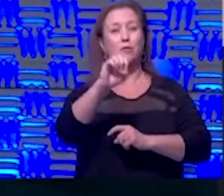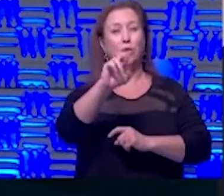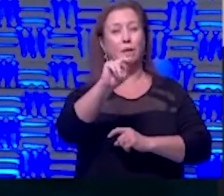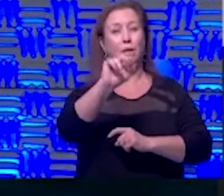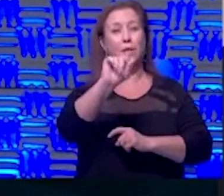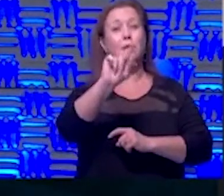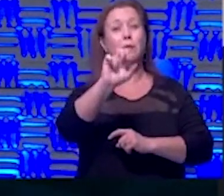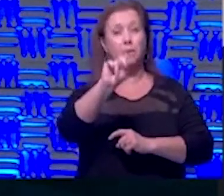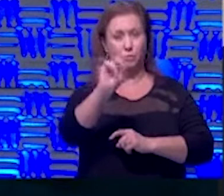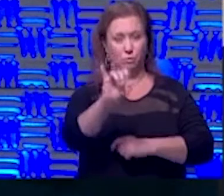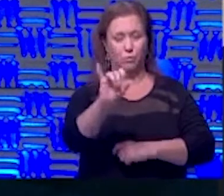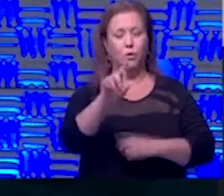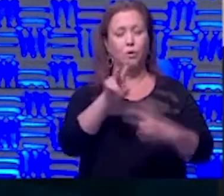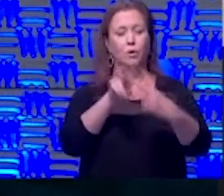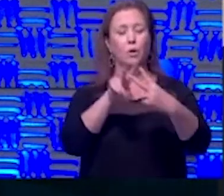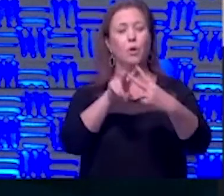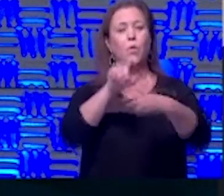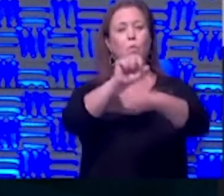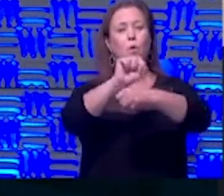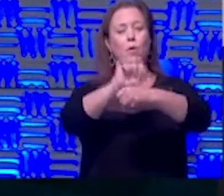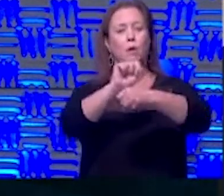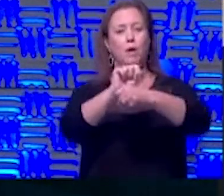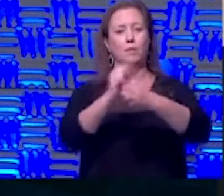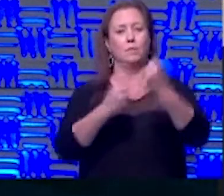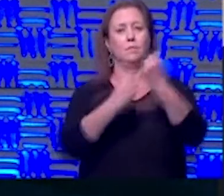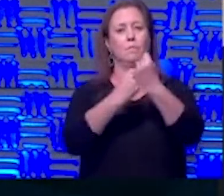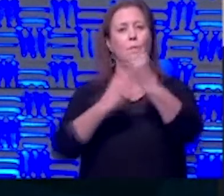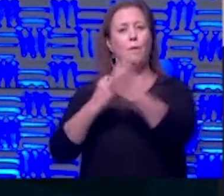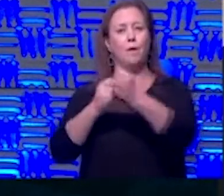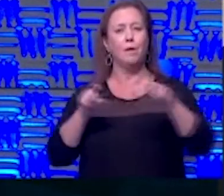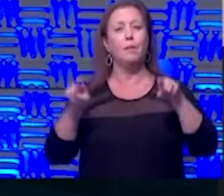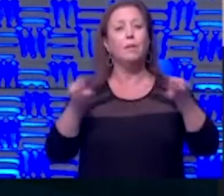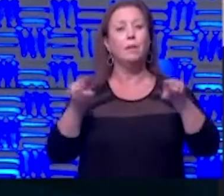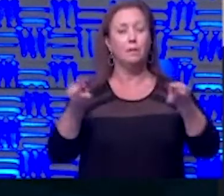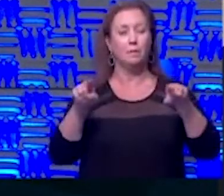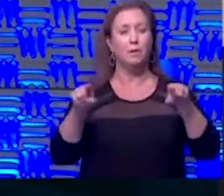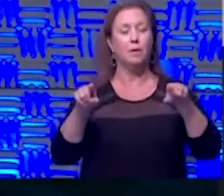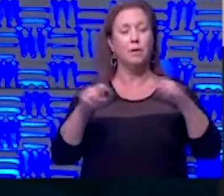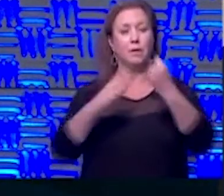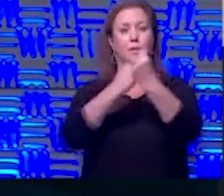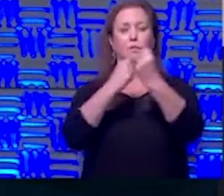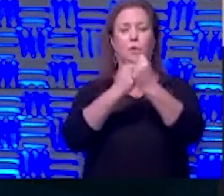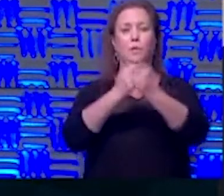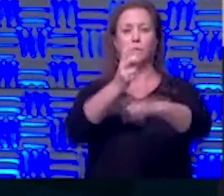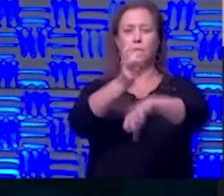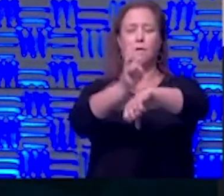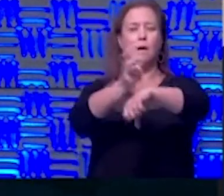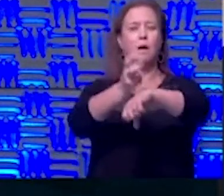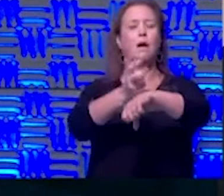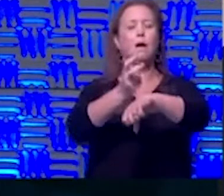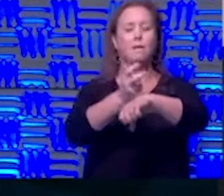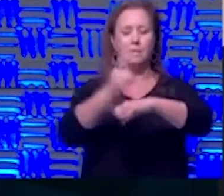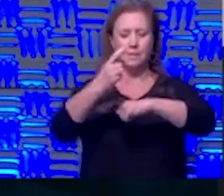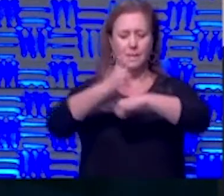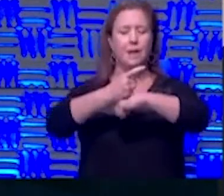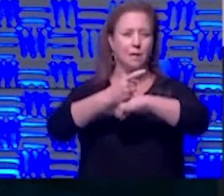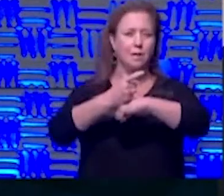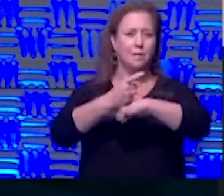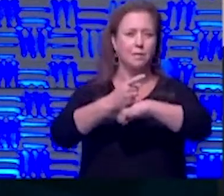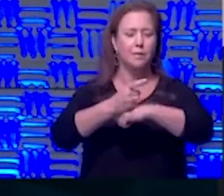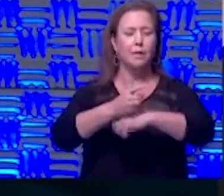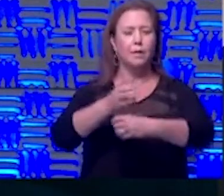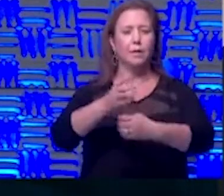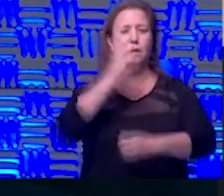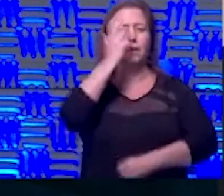as we work through supporting them in some pretty tough days in some of the